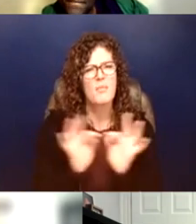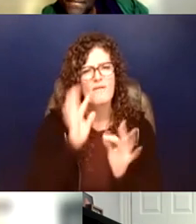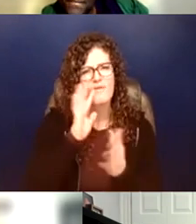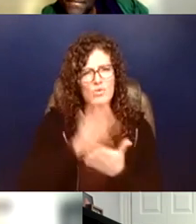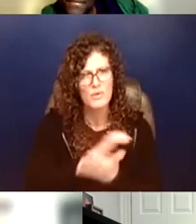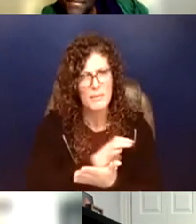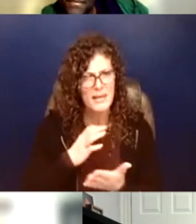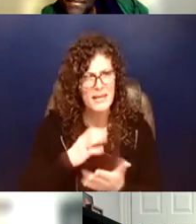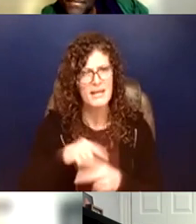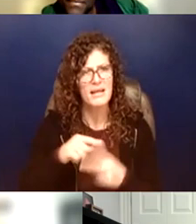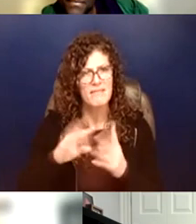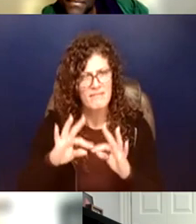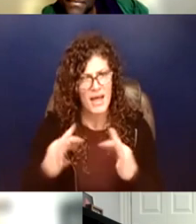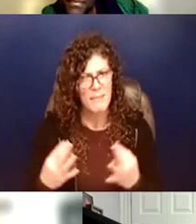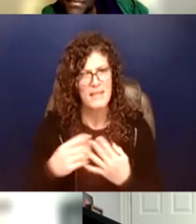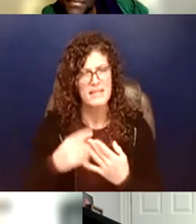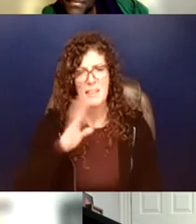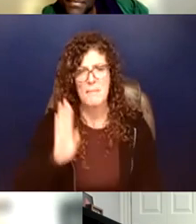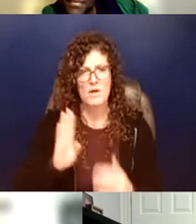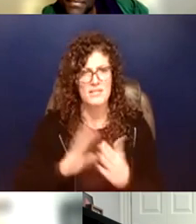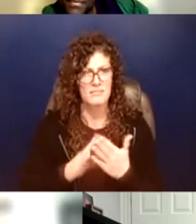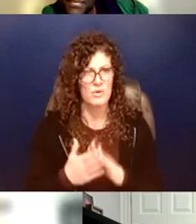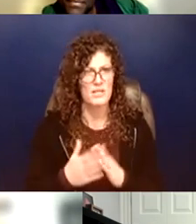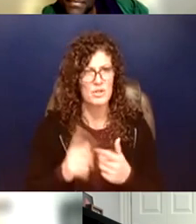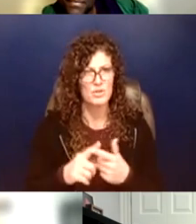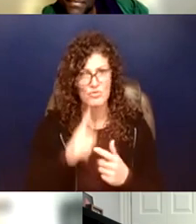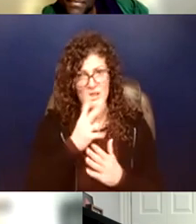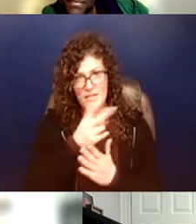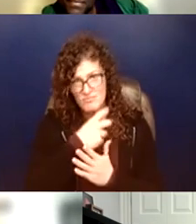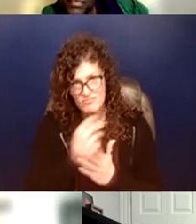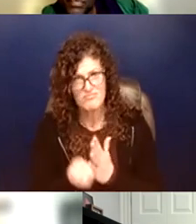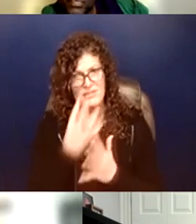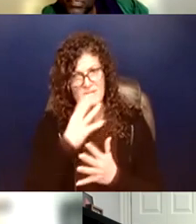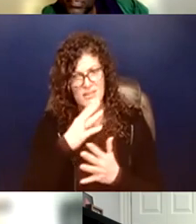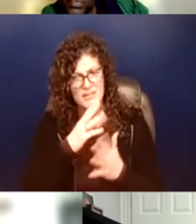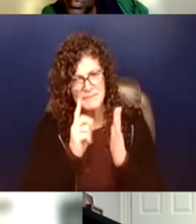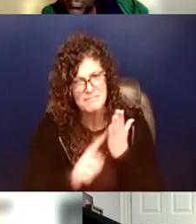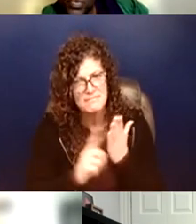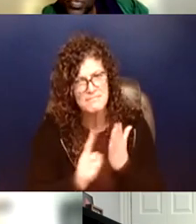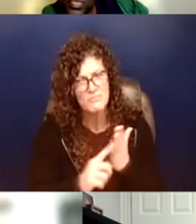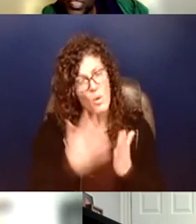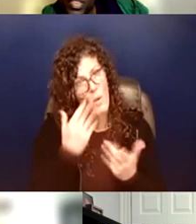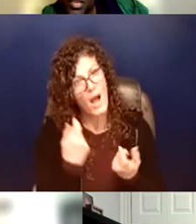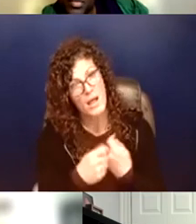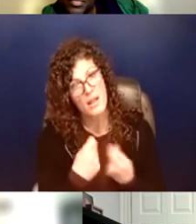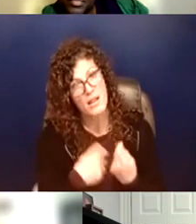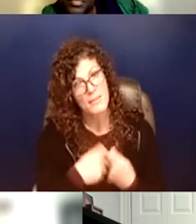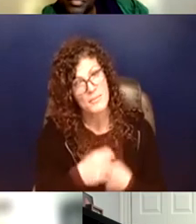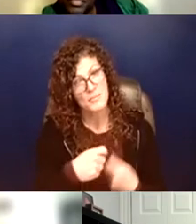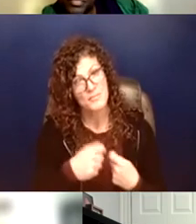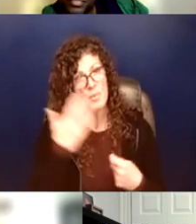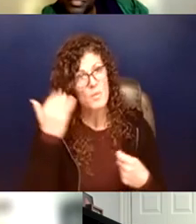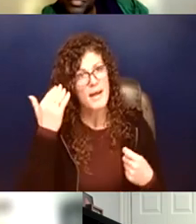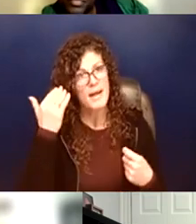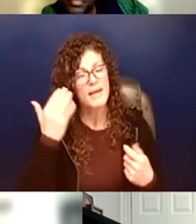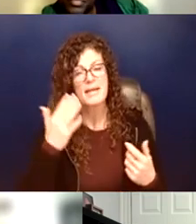committee and families and Boston community to really delve into the reason why we're constantly replacing superintendents, because